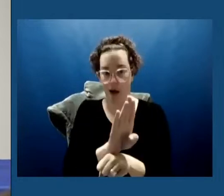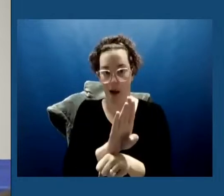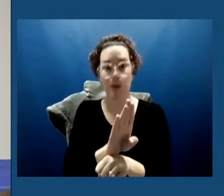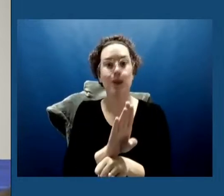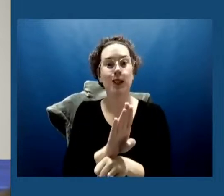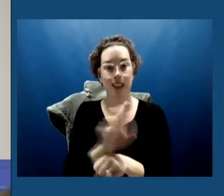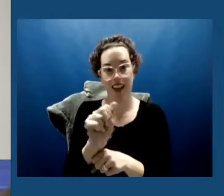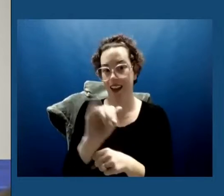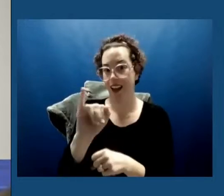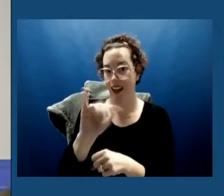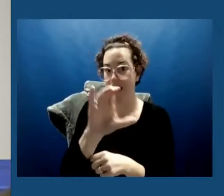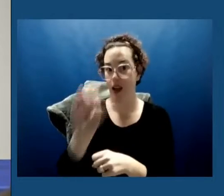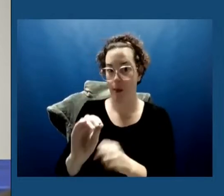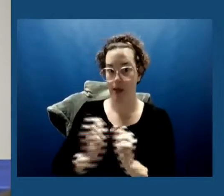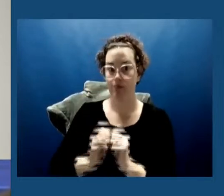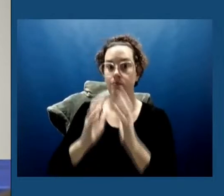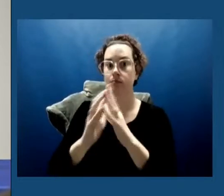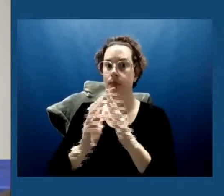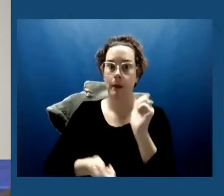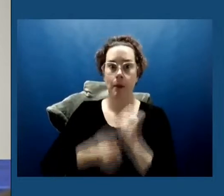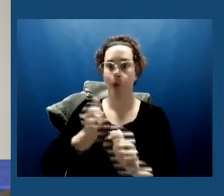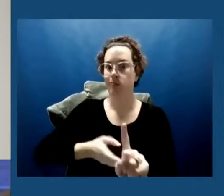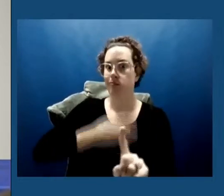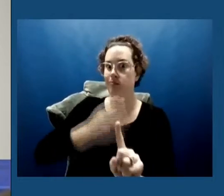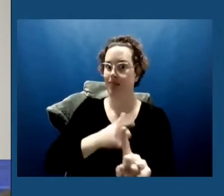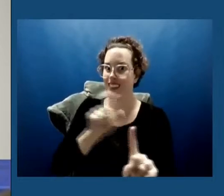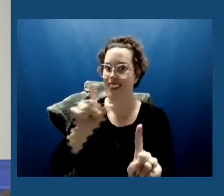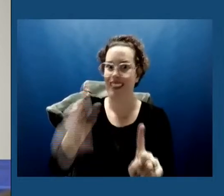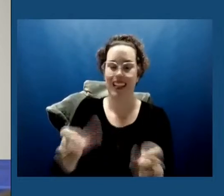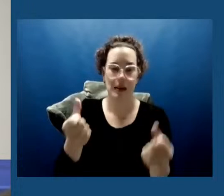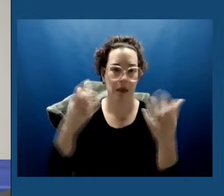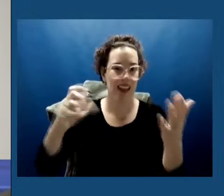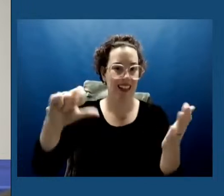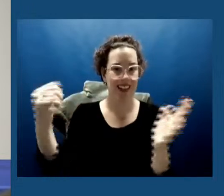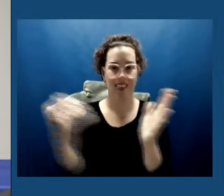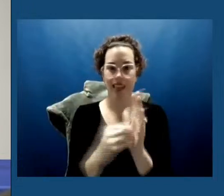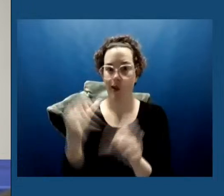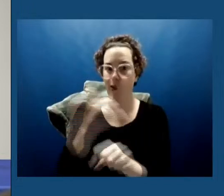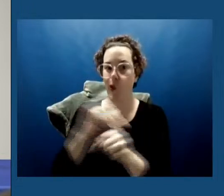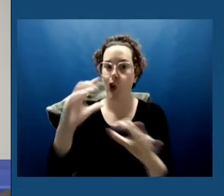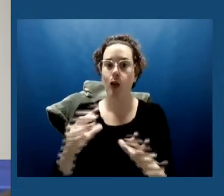AI companies will create? The thing that they need tens of thousands of.